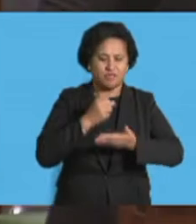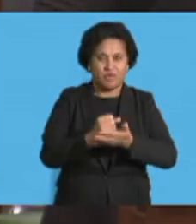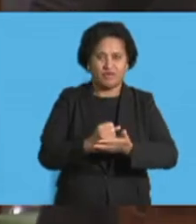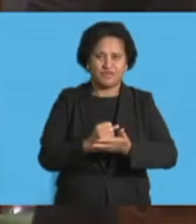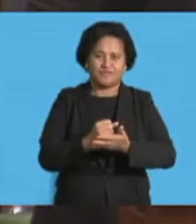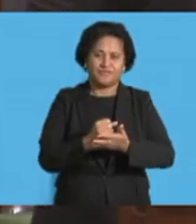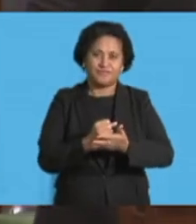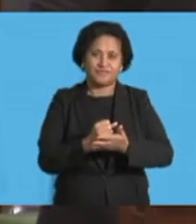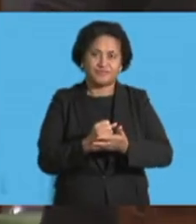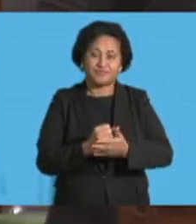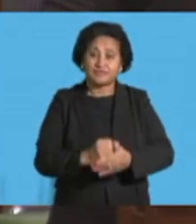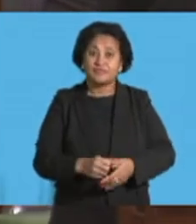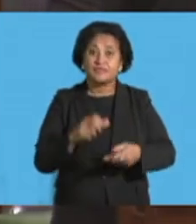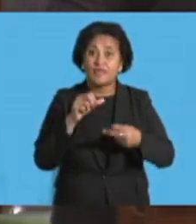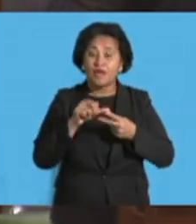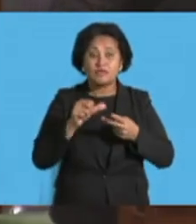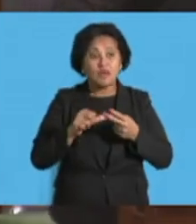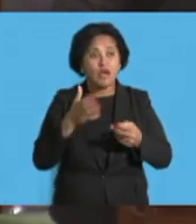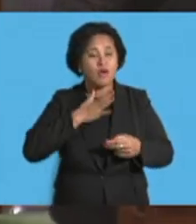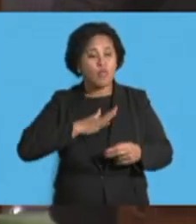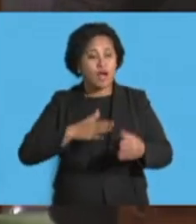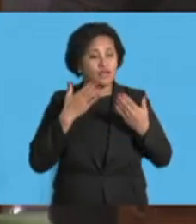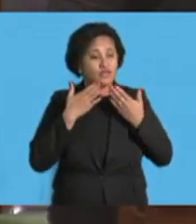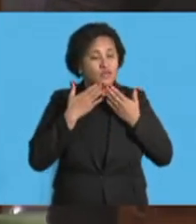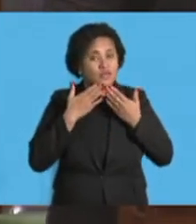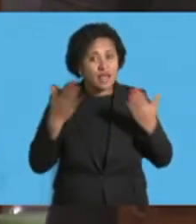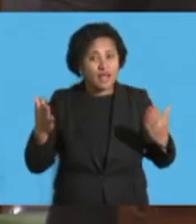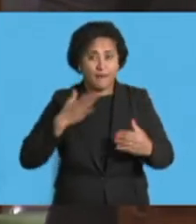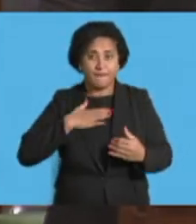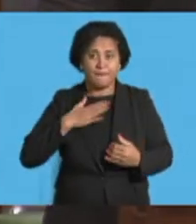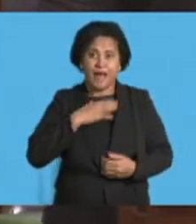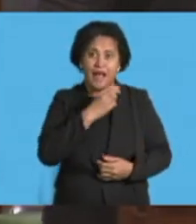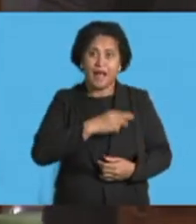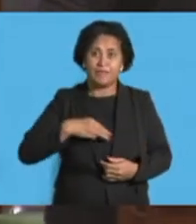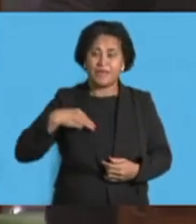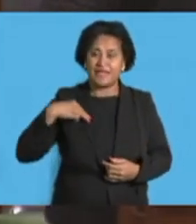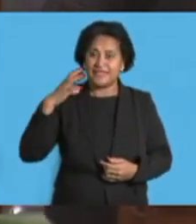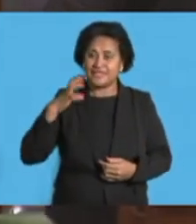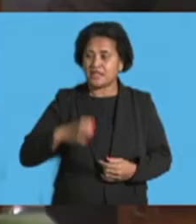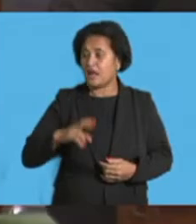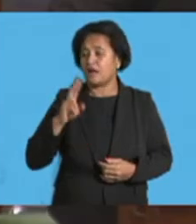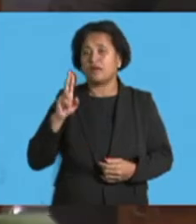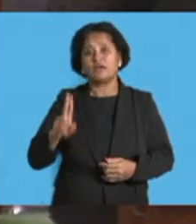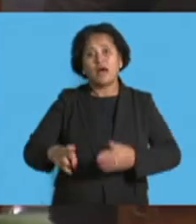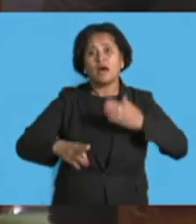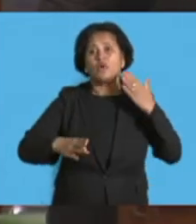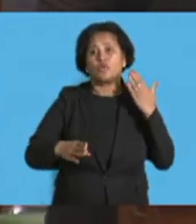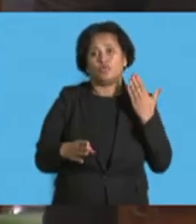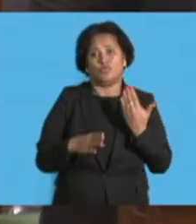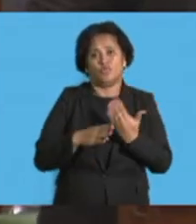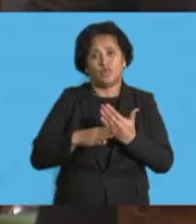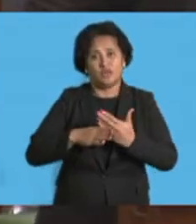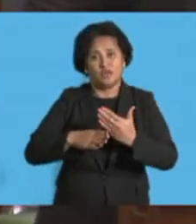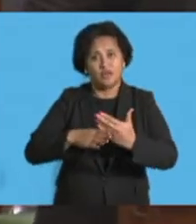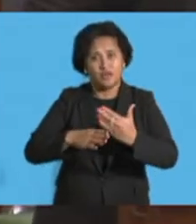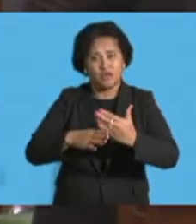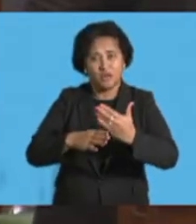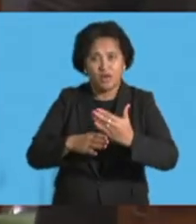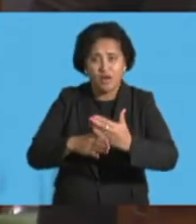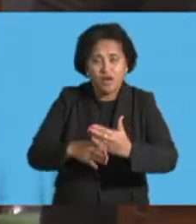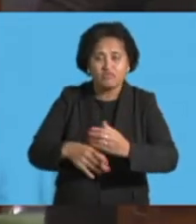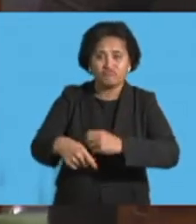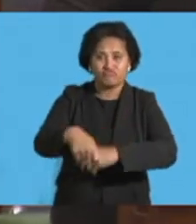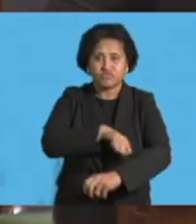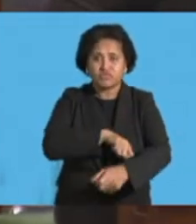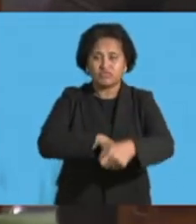Speaker, I wish to also thank my Honourable Minister Vuniwanga for her tireless efforts in taking the Ministry for Women, Children